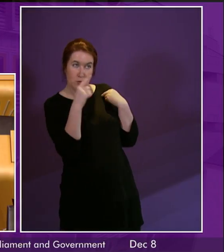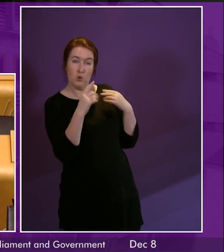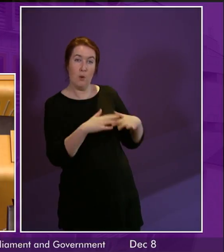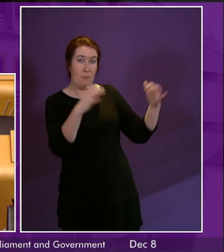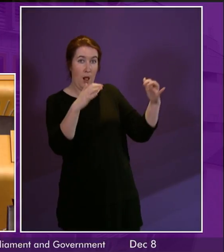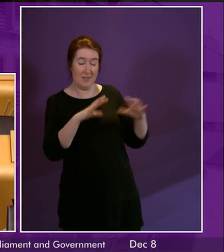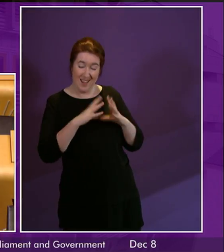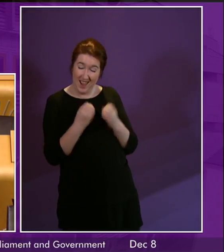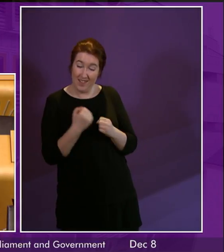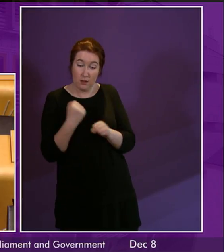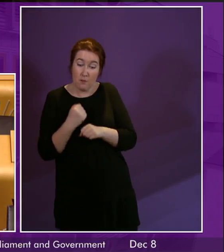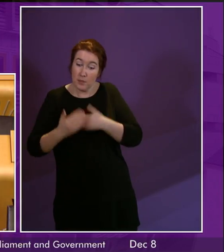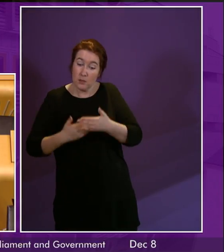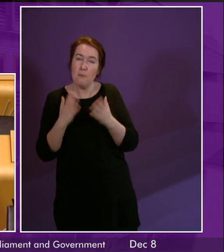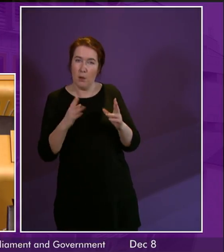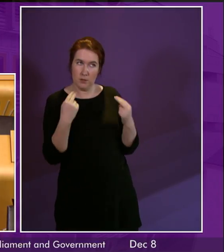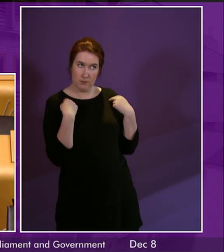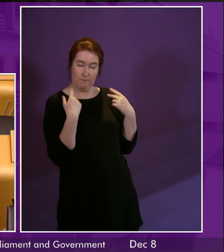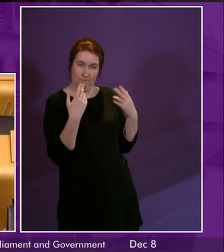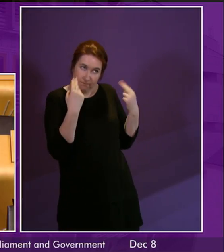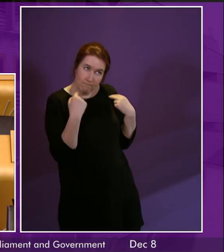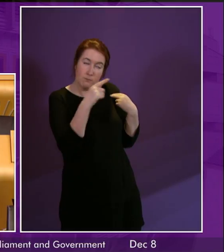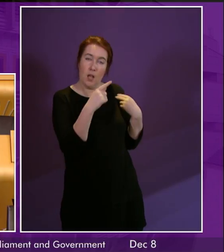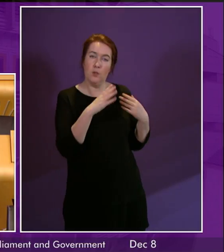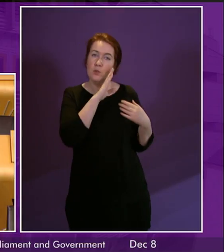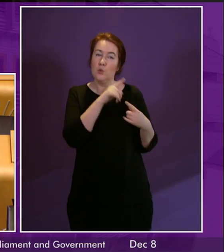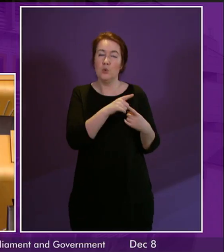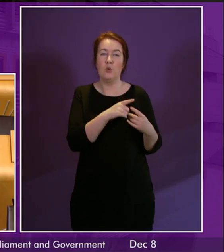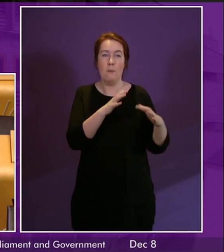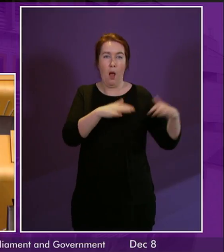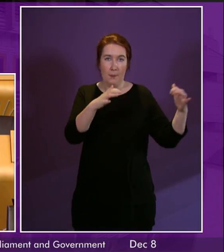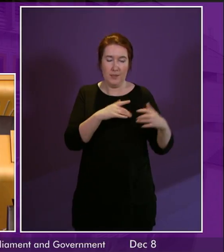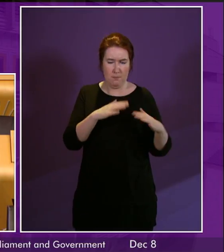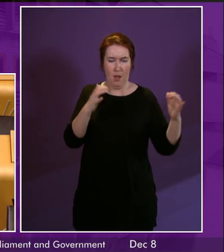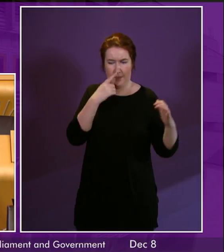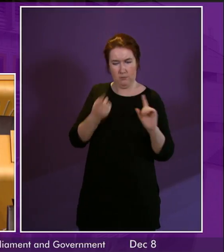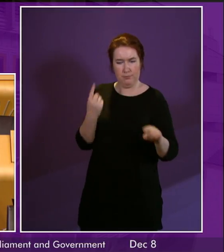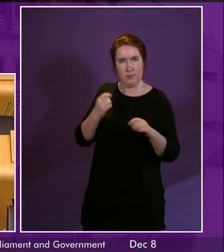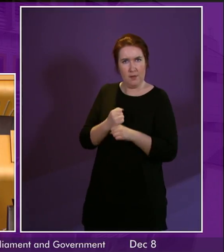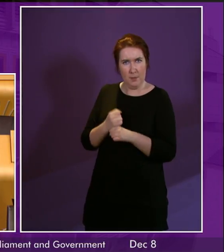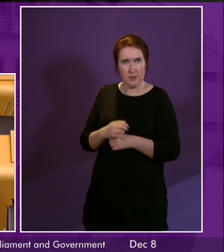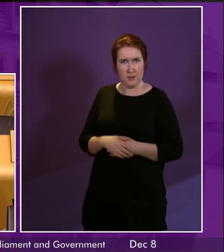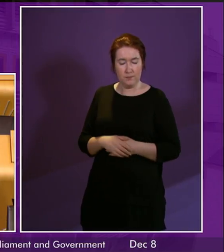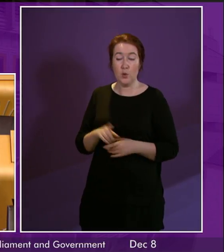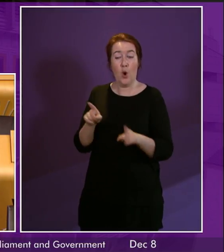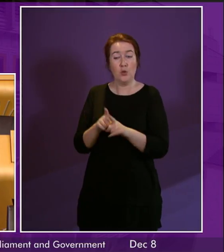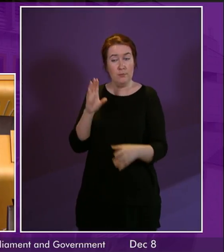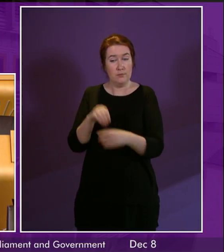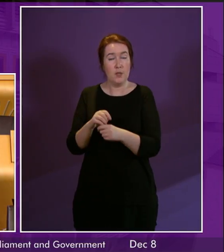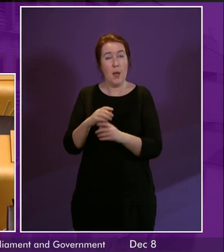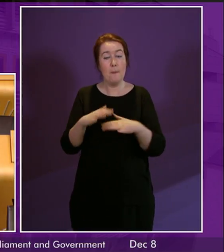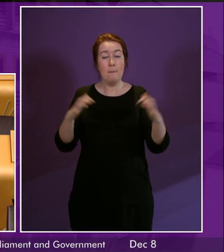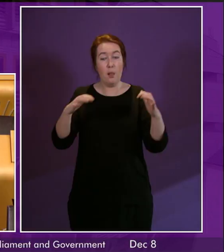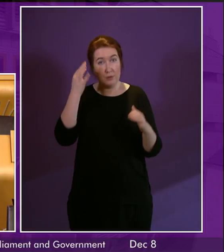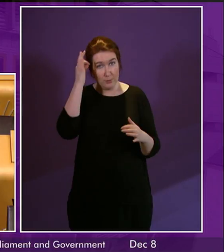in everything that it does. I think the commitment to engage actively with parliamentary committees is important, and certainly